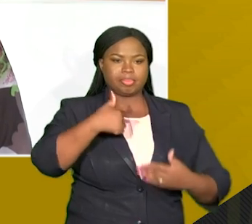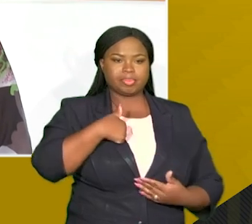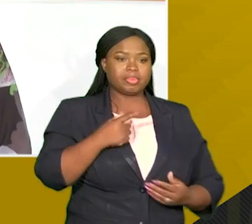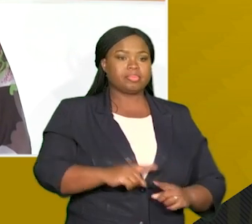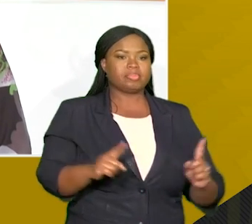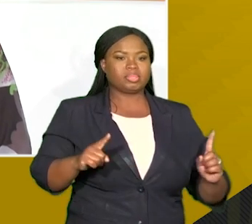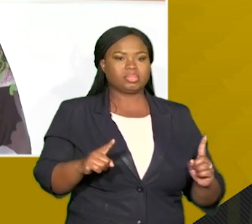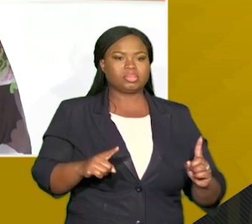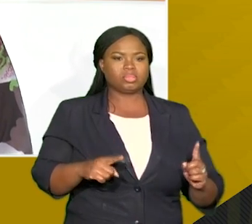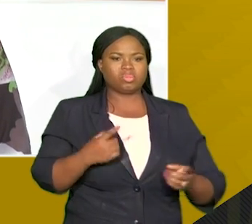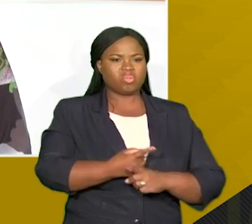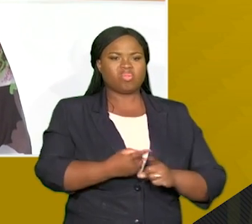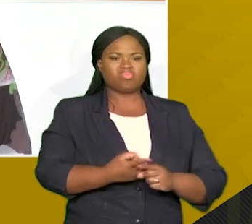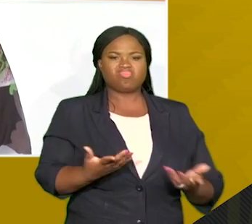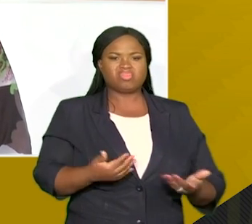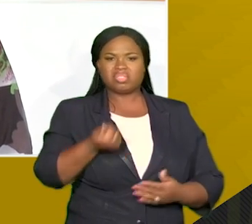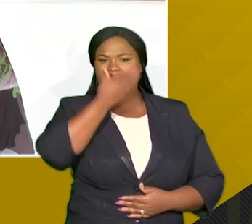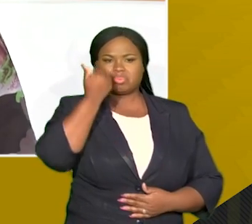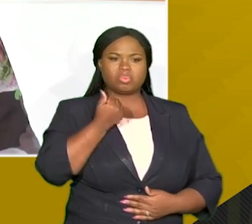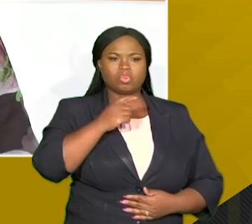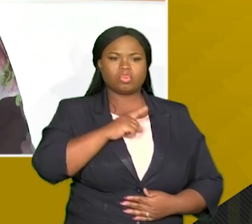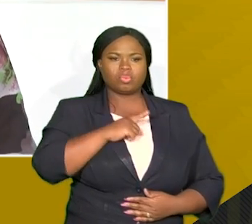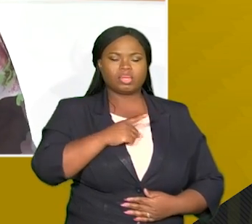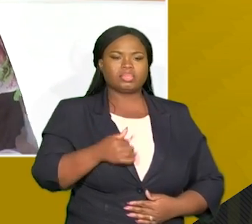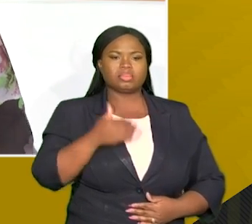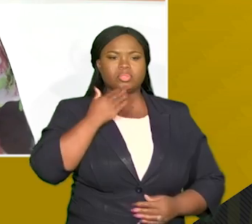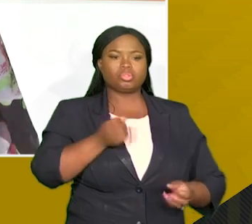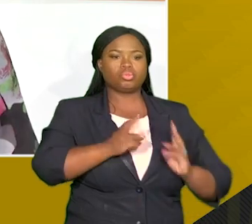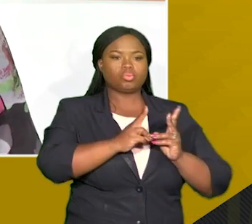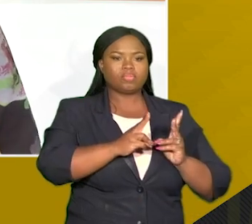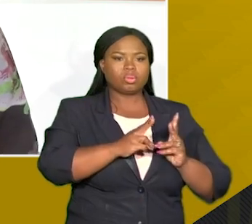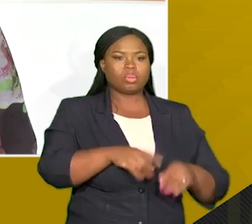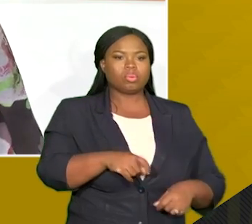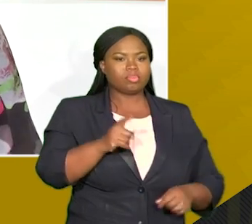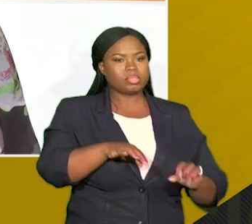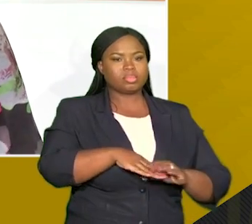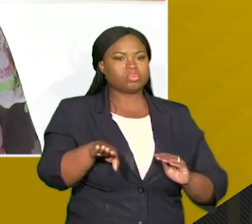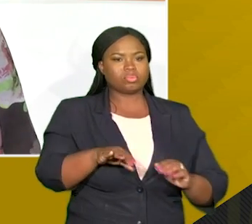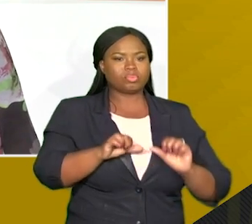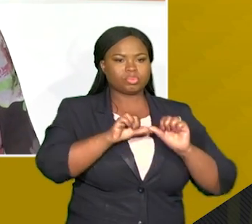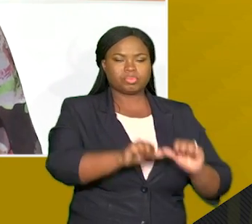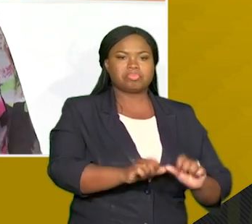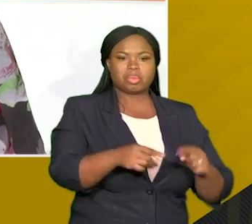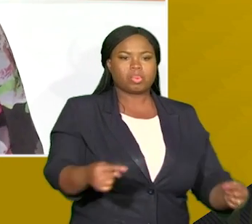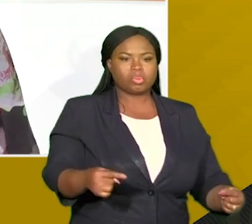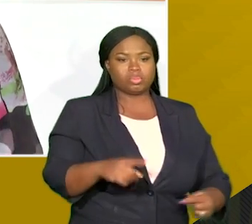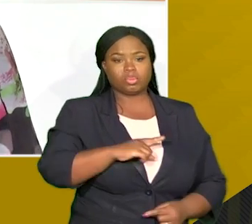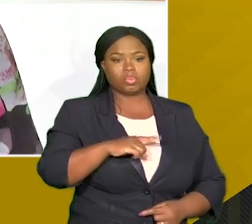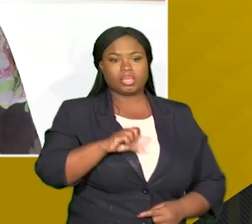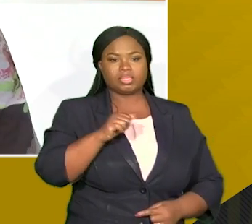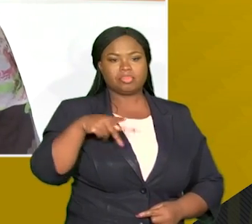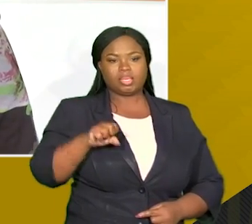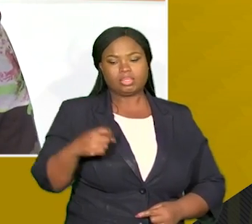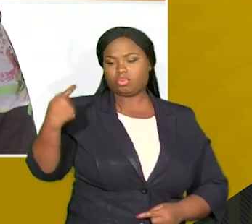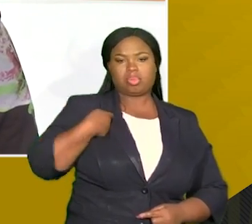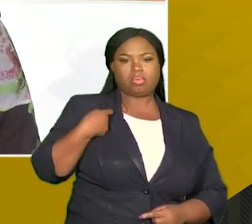were drop off like they didn't even know. Like, please, 12 o'clock, you must leave. Mm. You can't continue to work because SAPS is